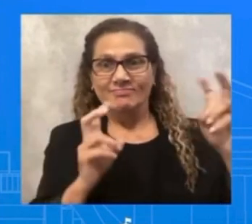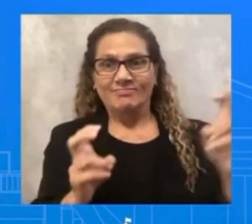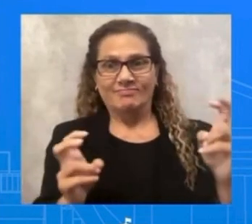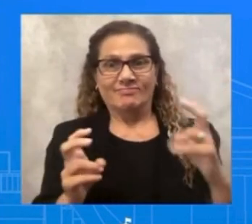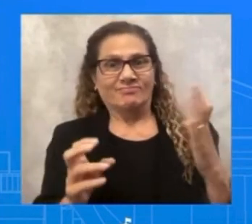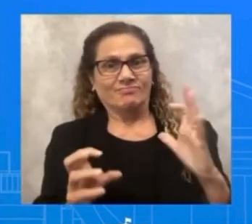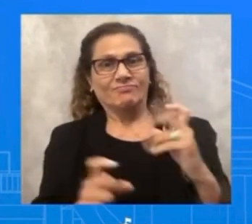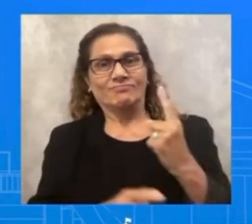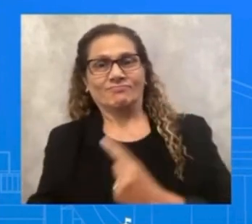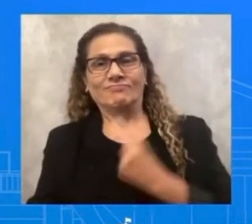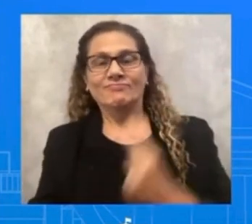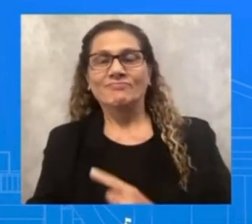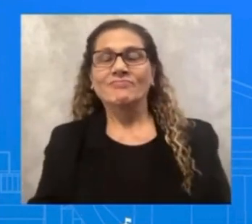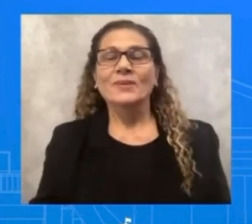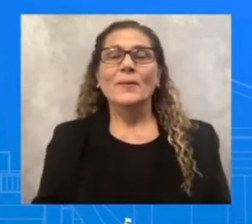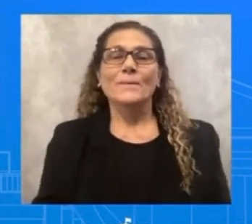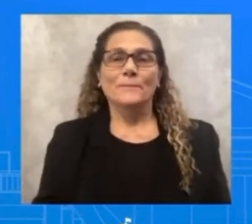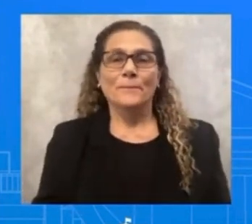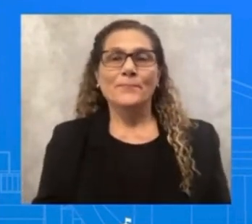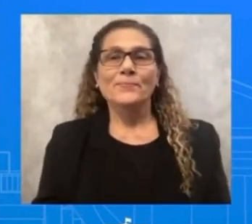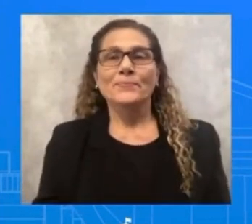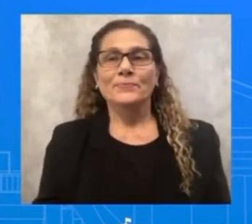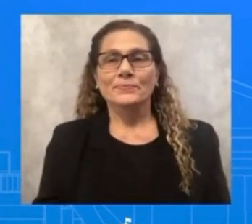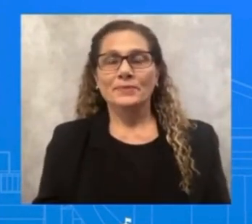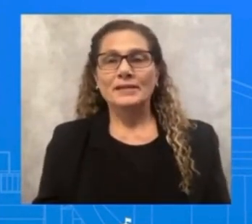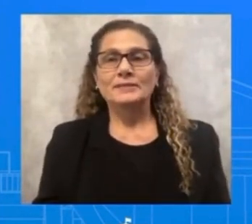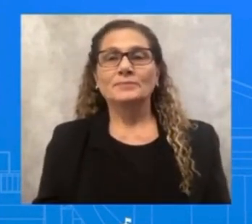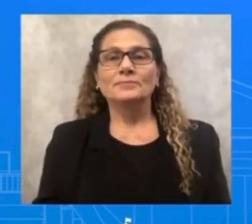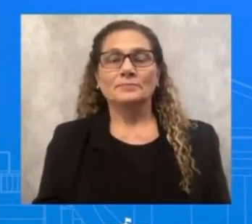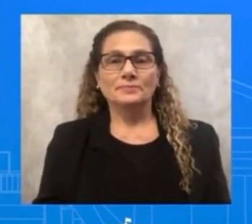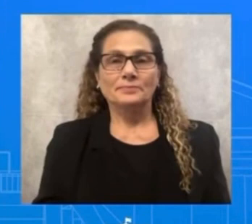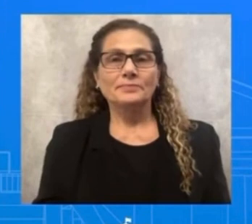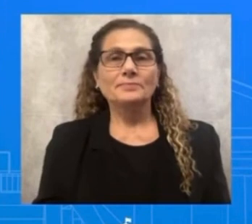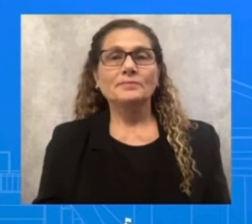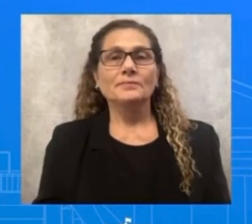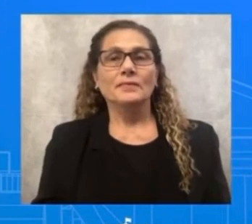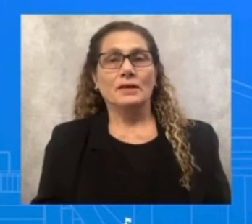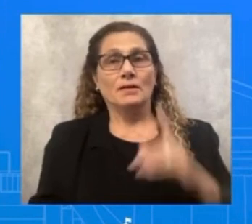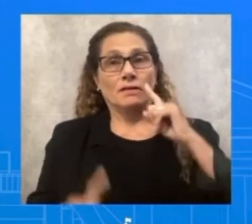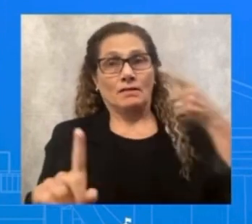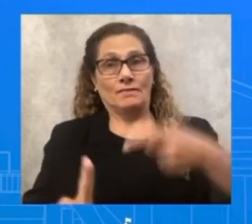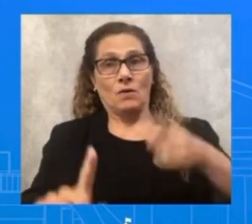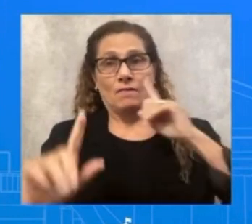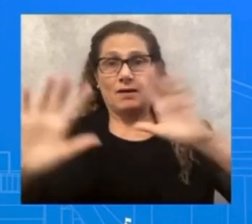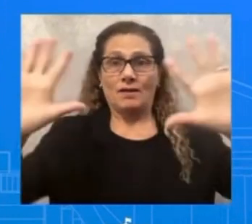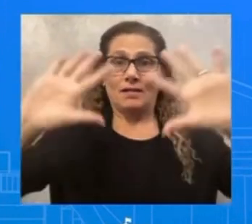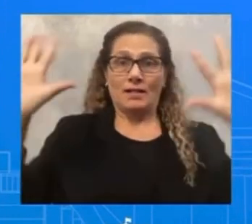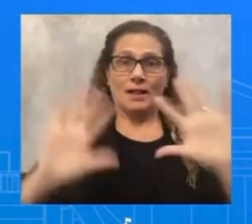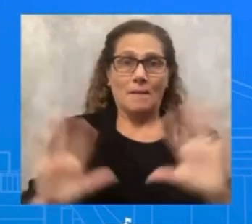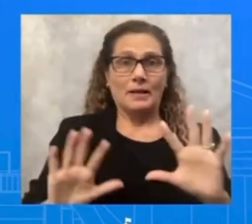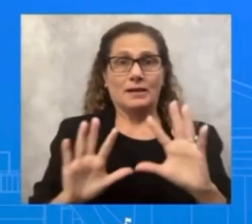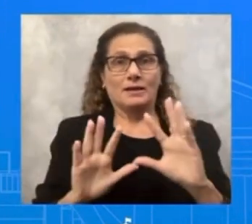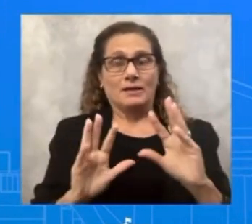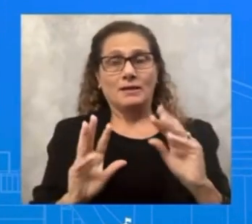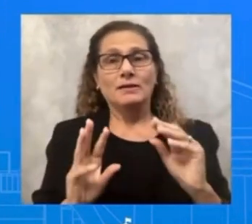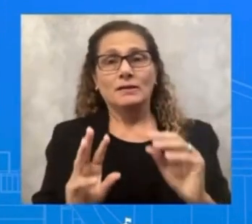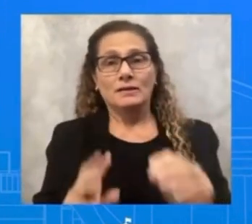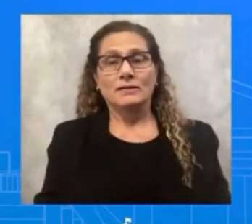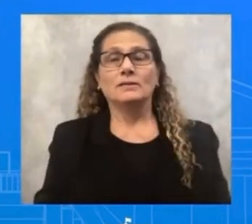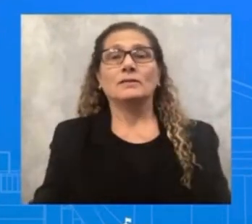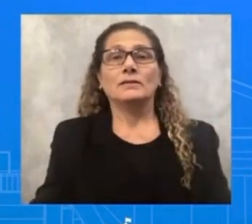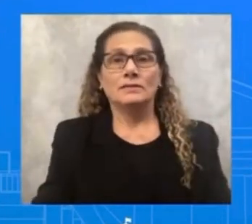And we're going to hear from the senior advisor to the president for climate innovation and implementation, John Podesta, and also the domestic